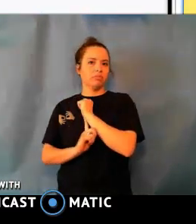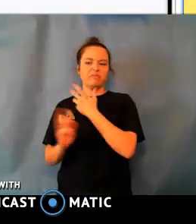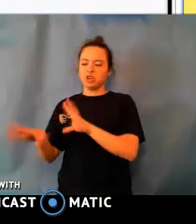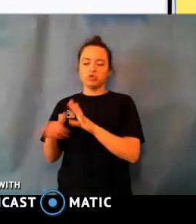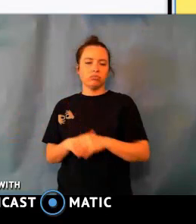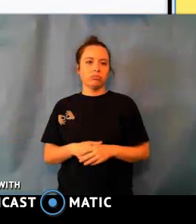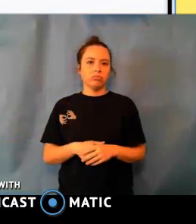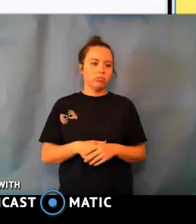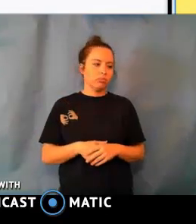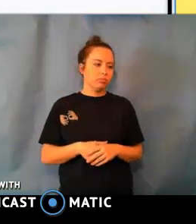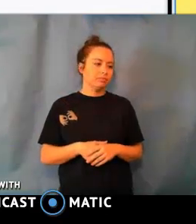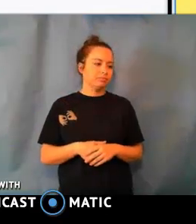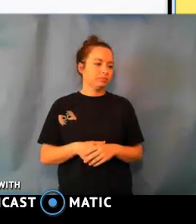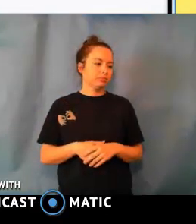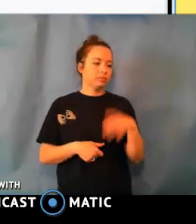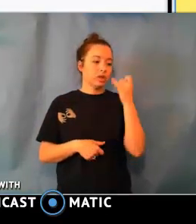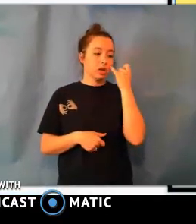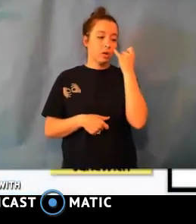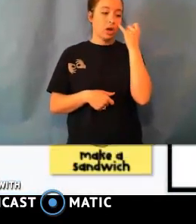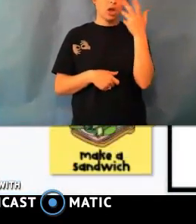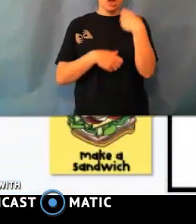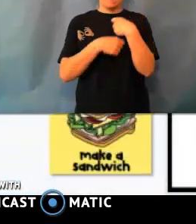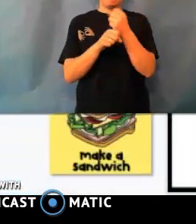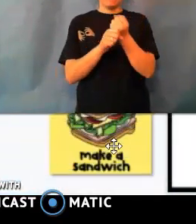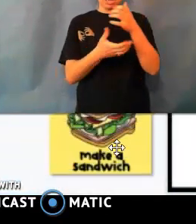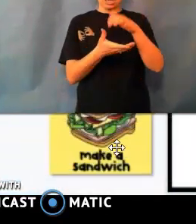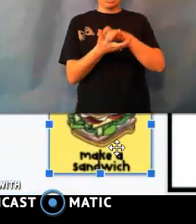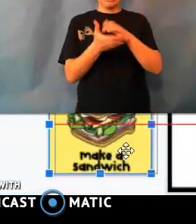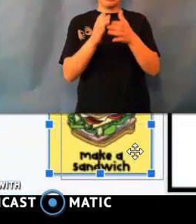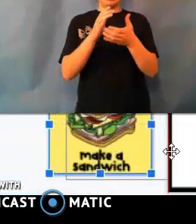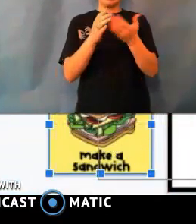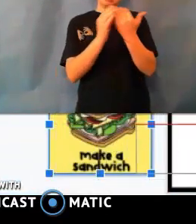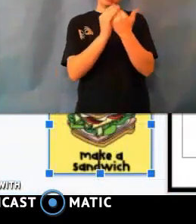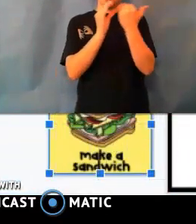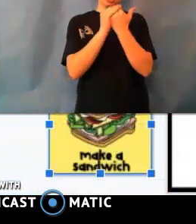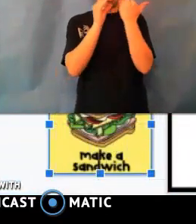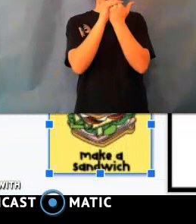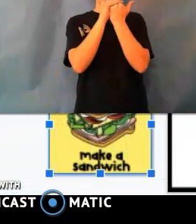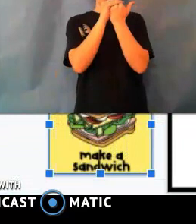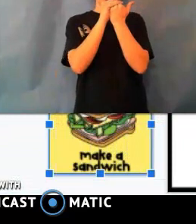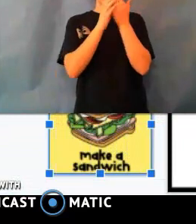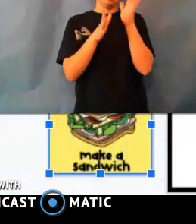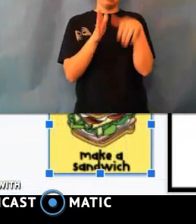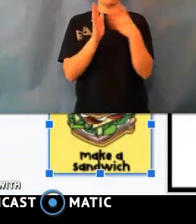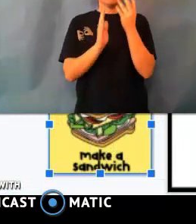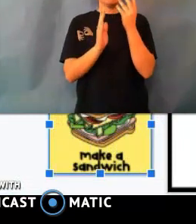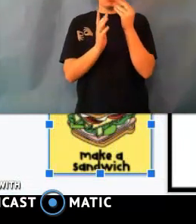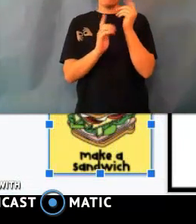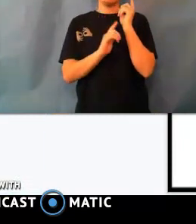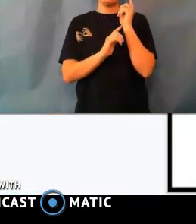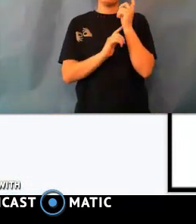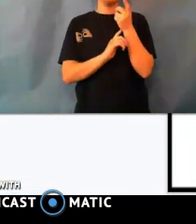seconds. What about making a sandwich? That would take a few